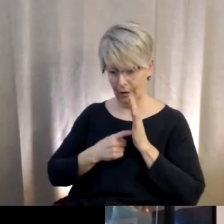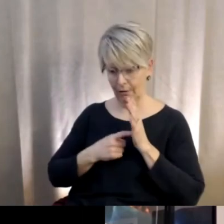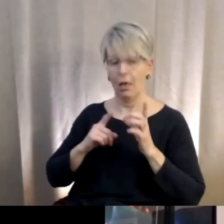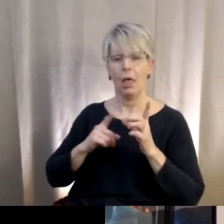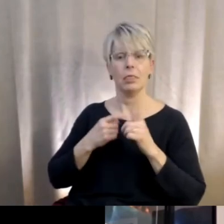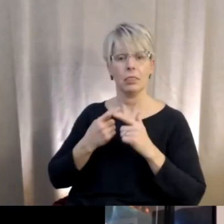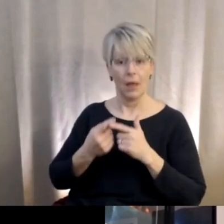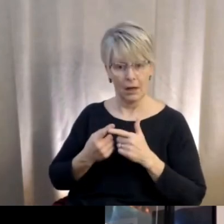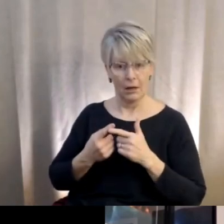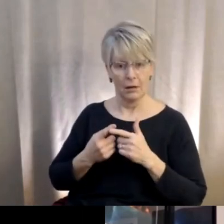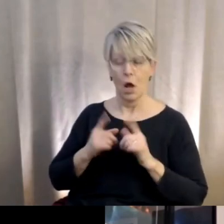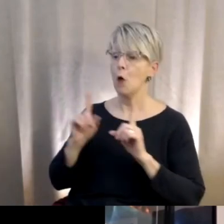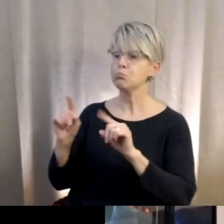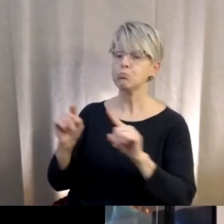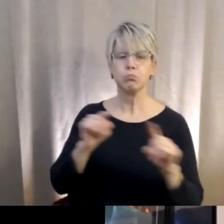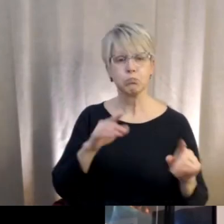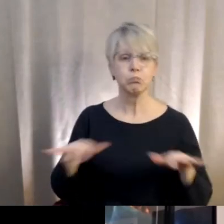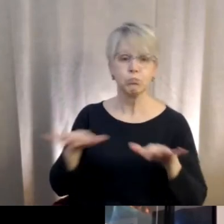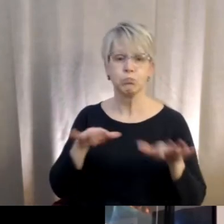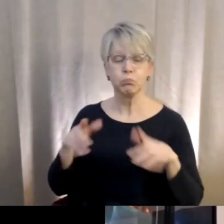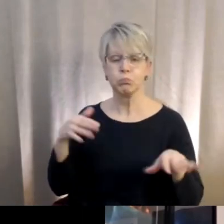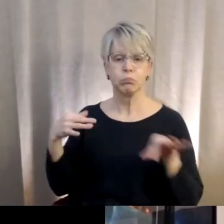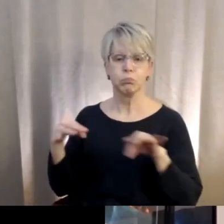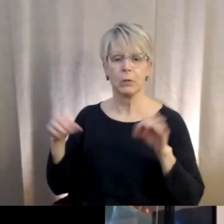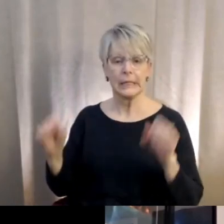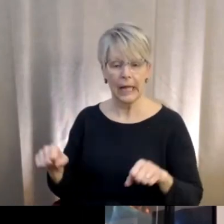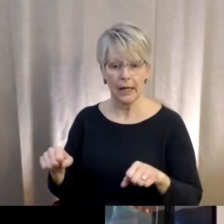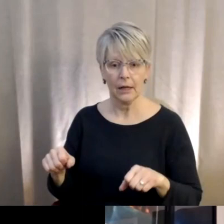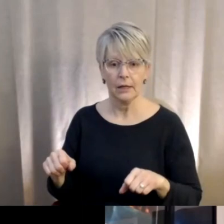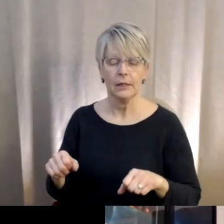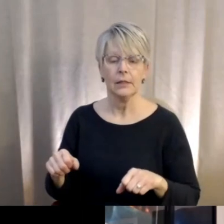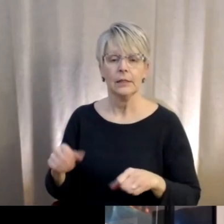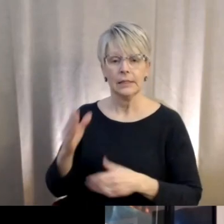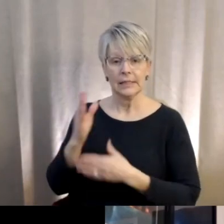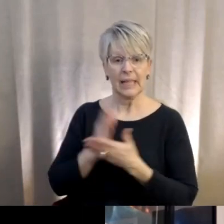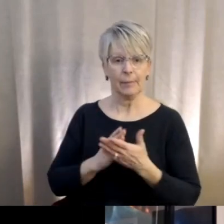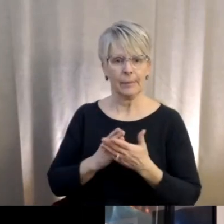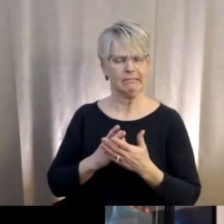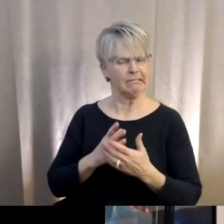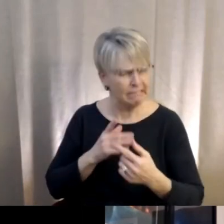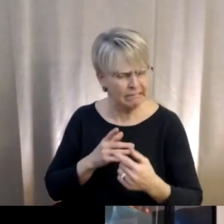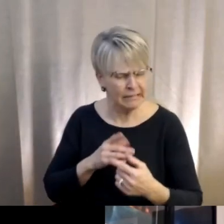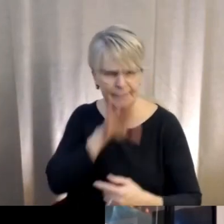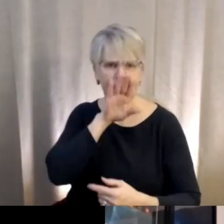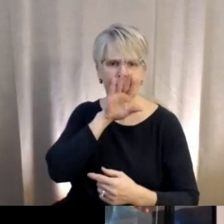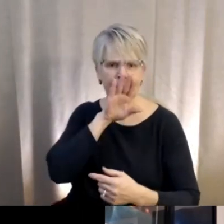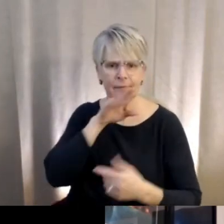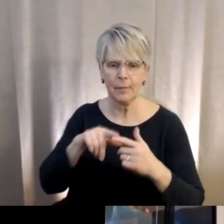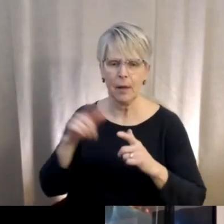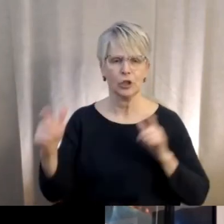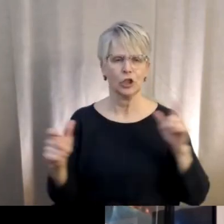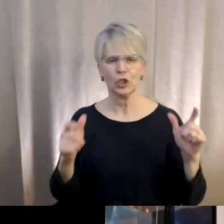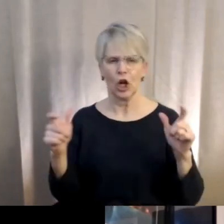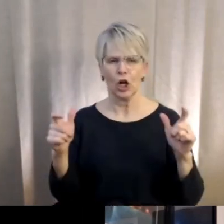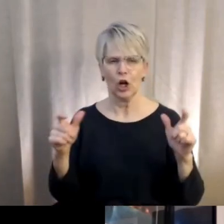able to make these places. And the ones where I have caught real trouble is where it's a big corporate structure